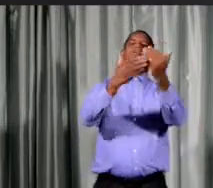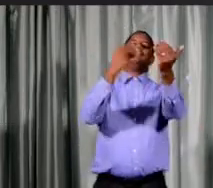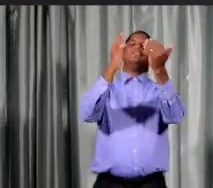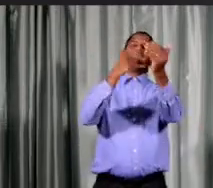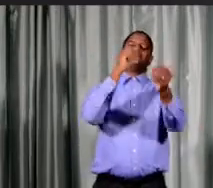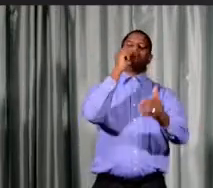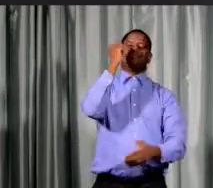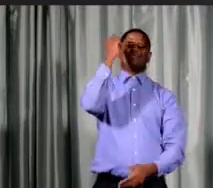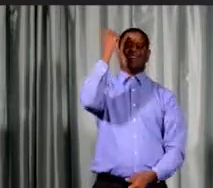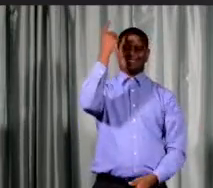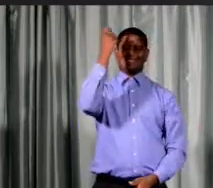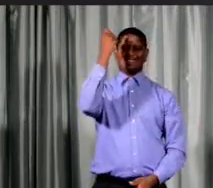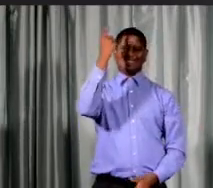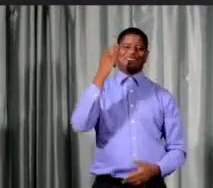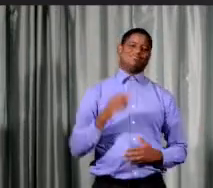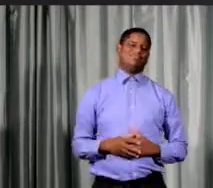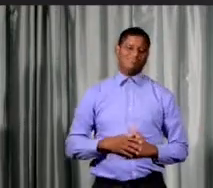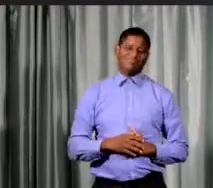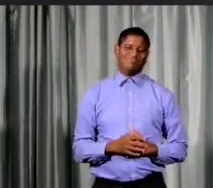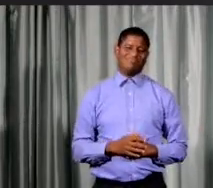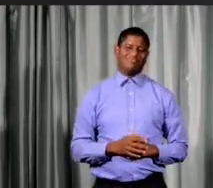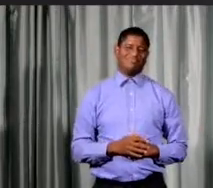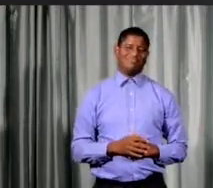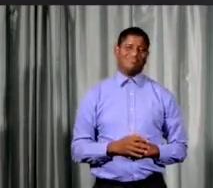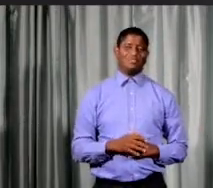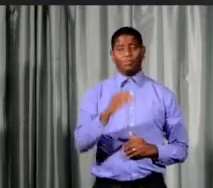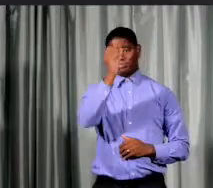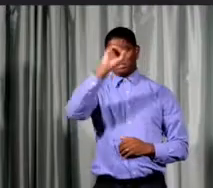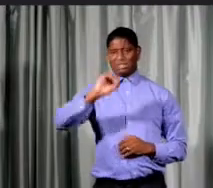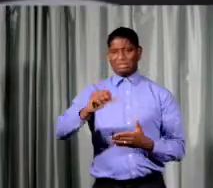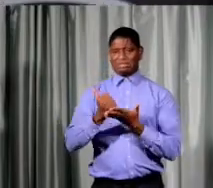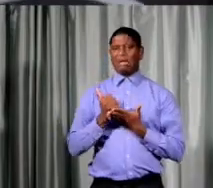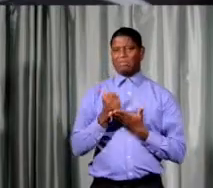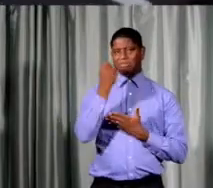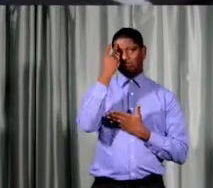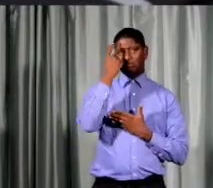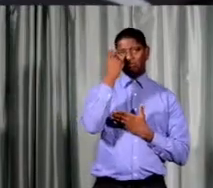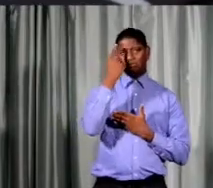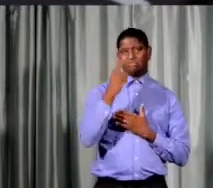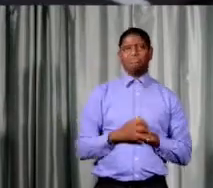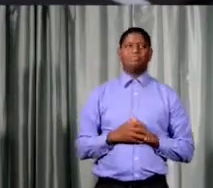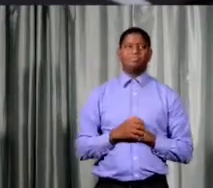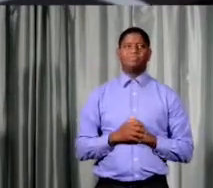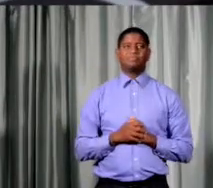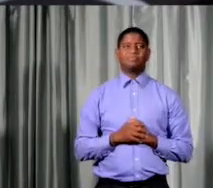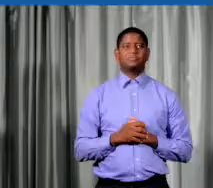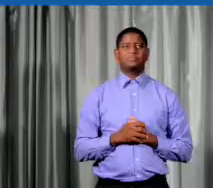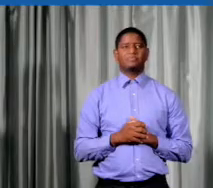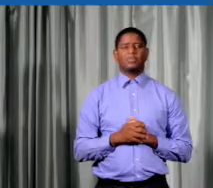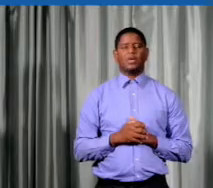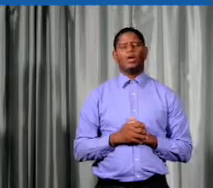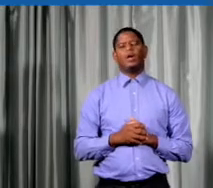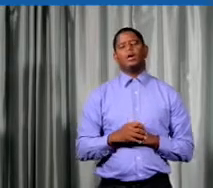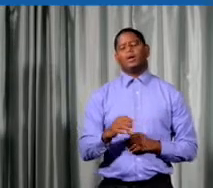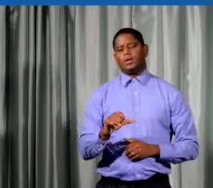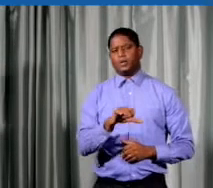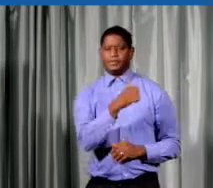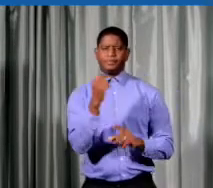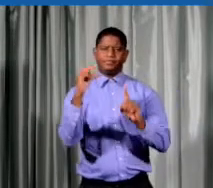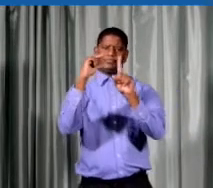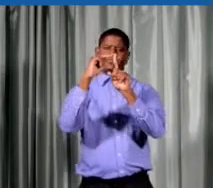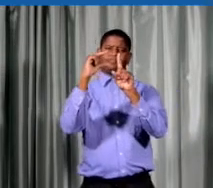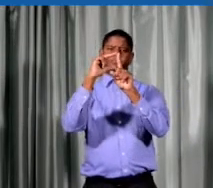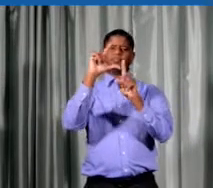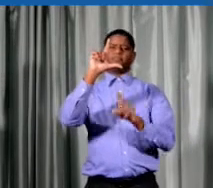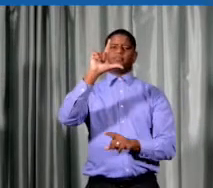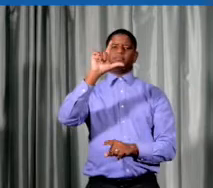to understand. Basic percentages, we okay? All right, liquidity,